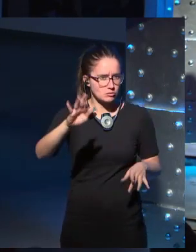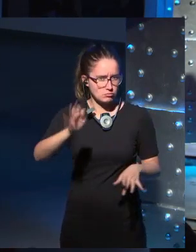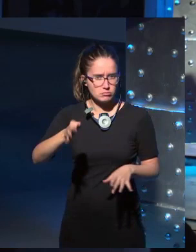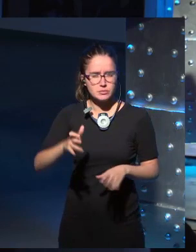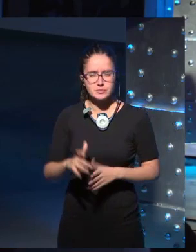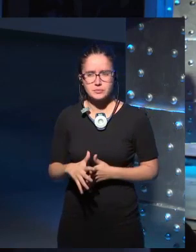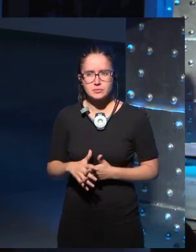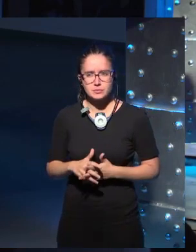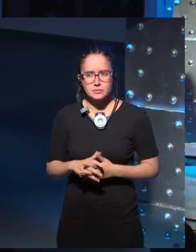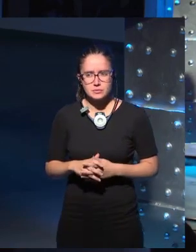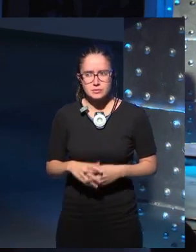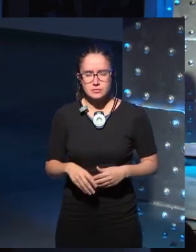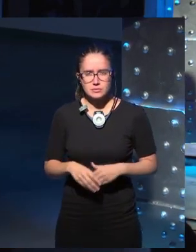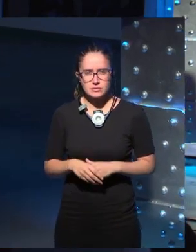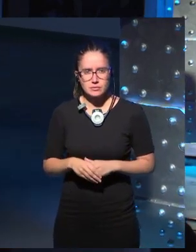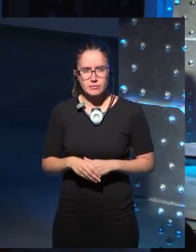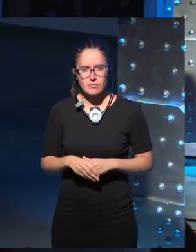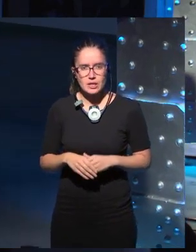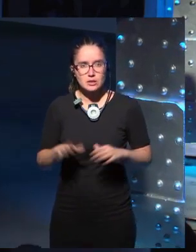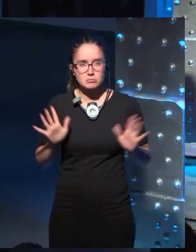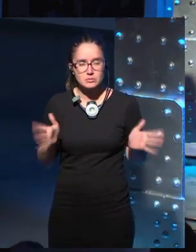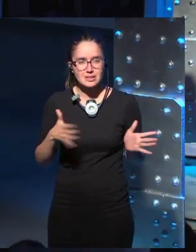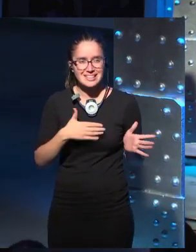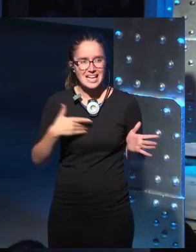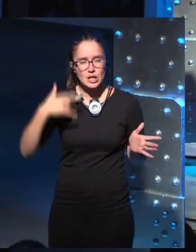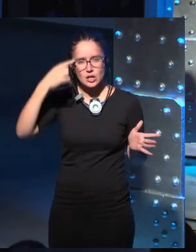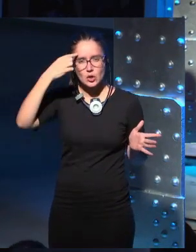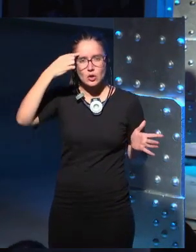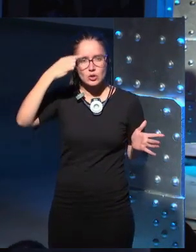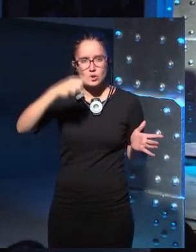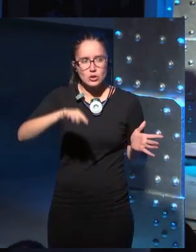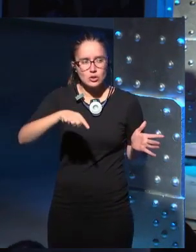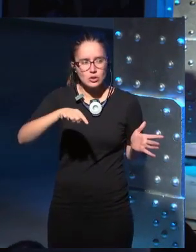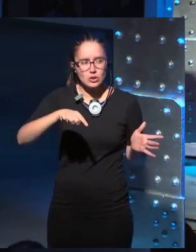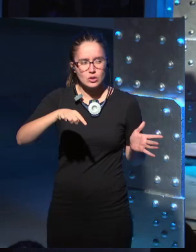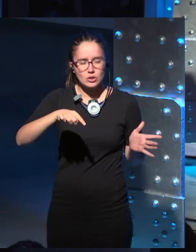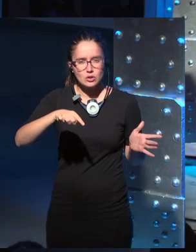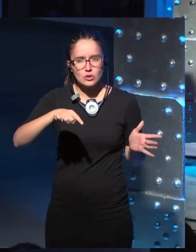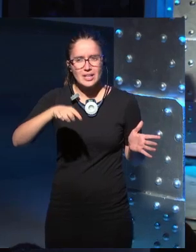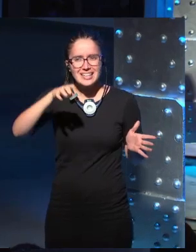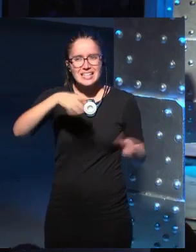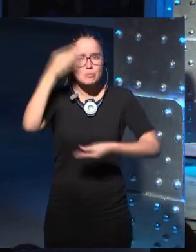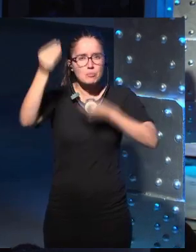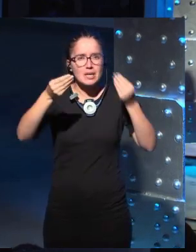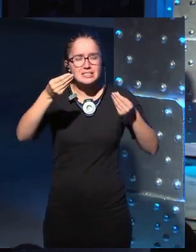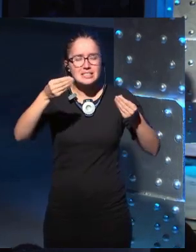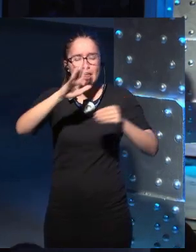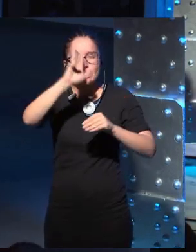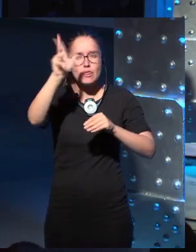And now it's just to check who is depressed. Who thinks that all the stars we see in the sky are dead?